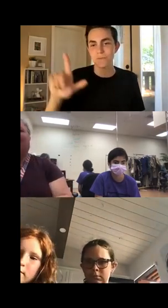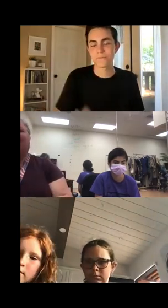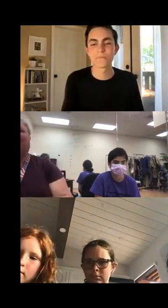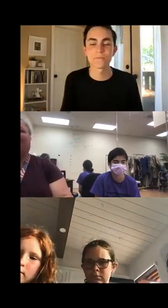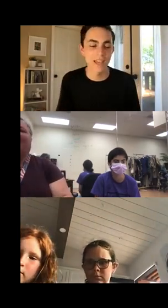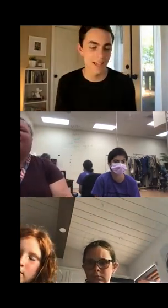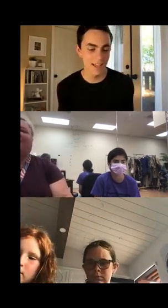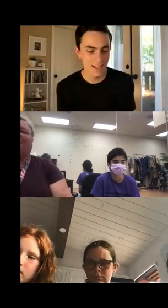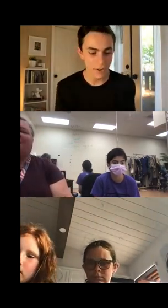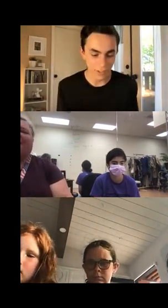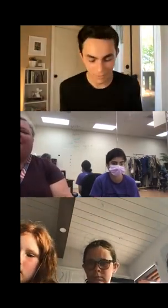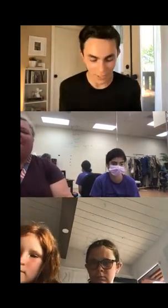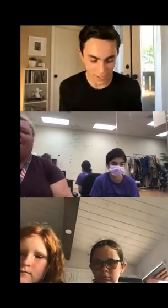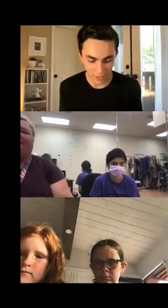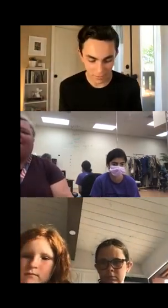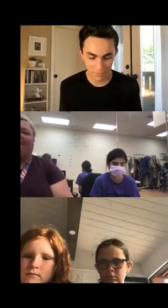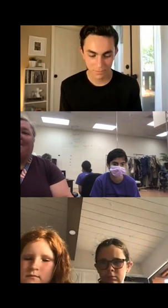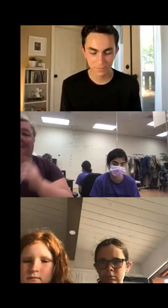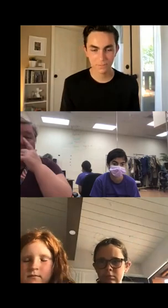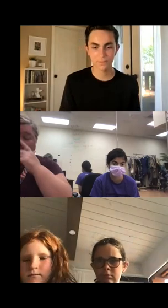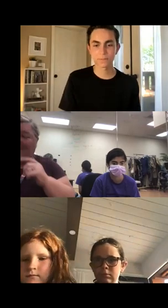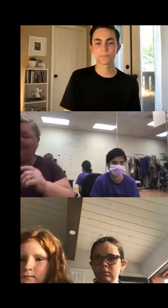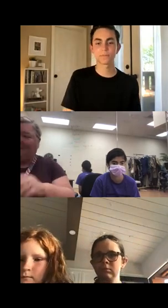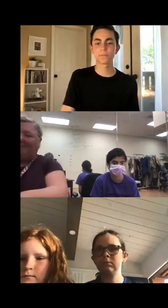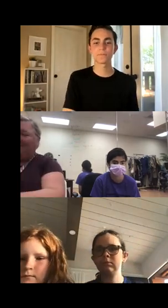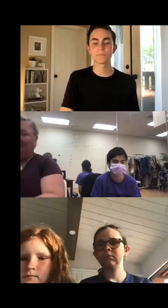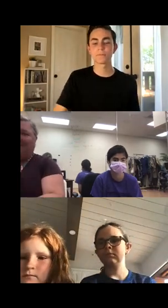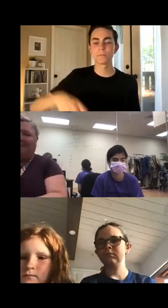school. All right. Next sign.